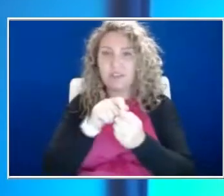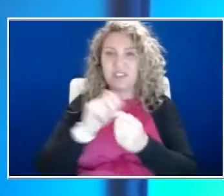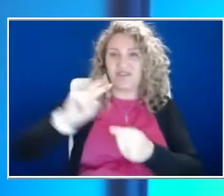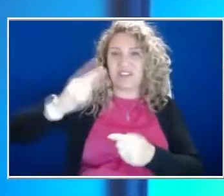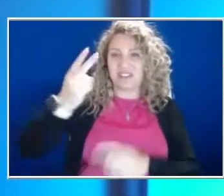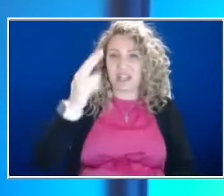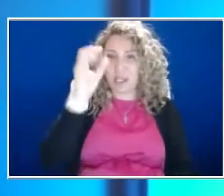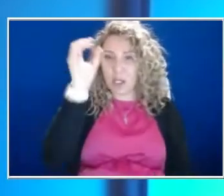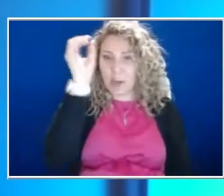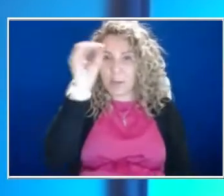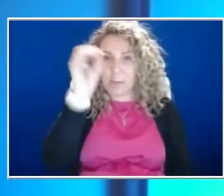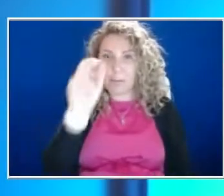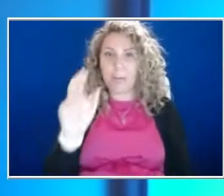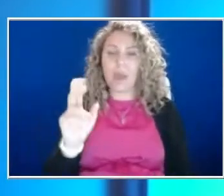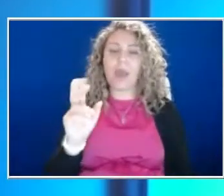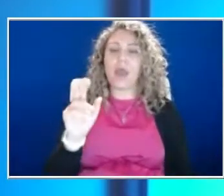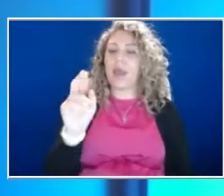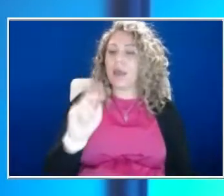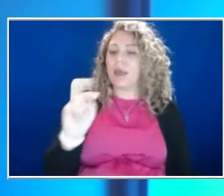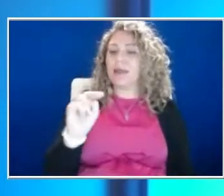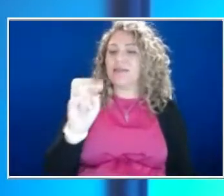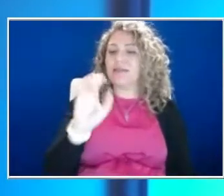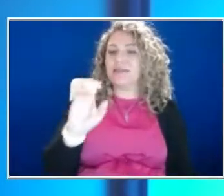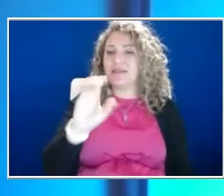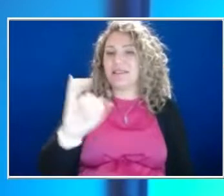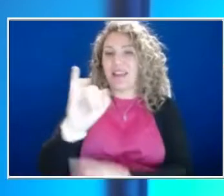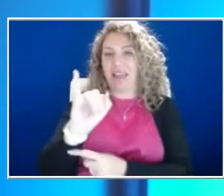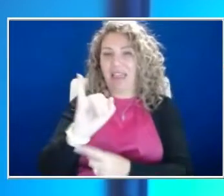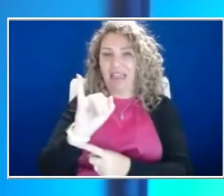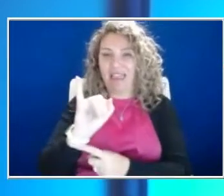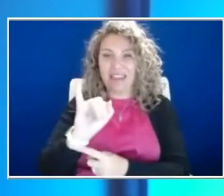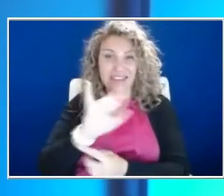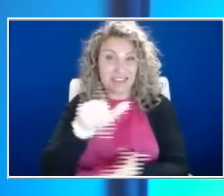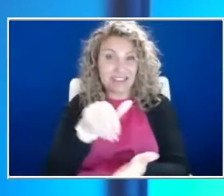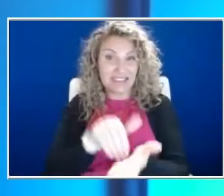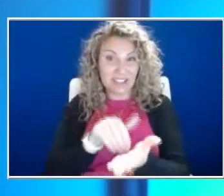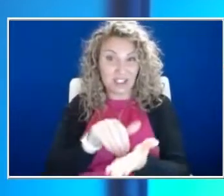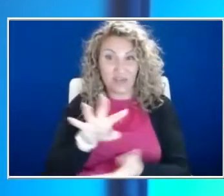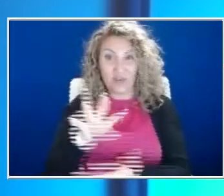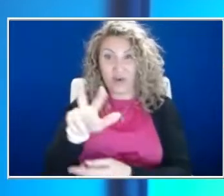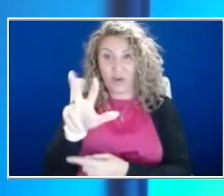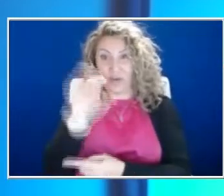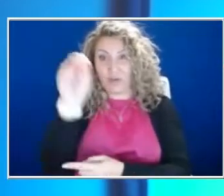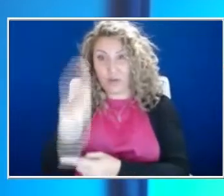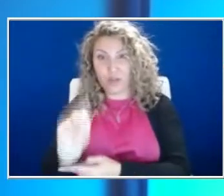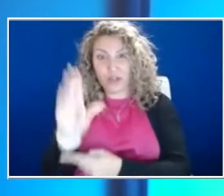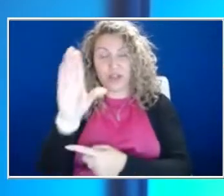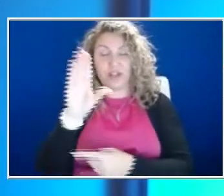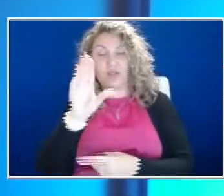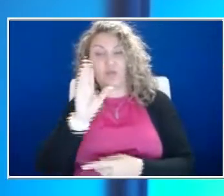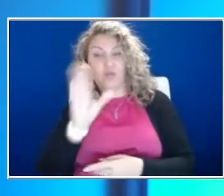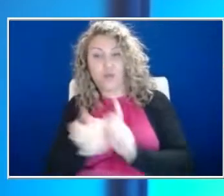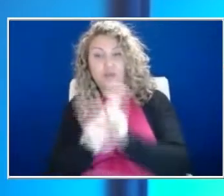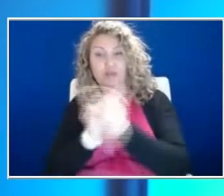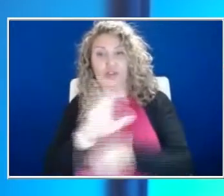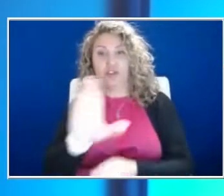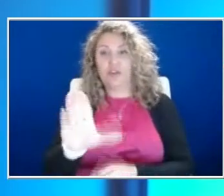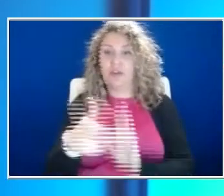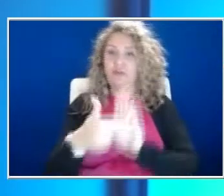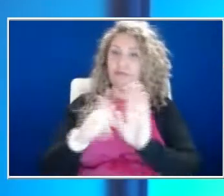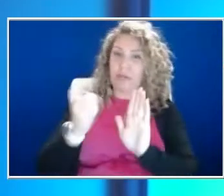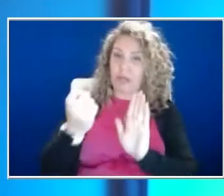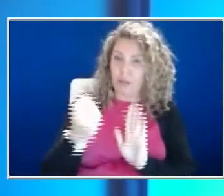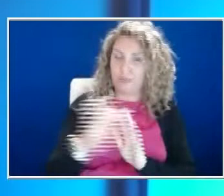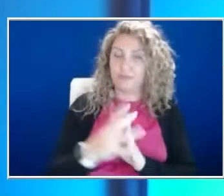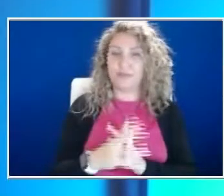an NCI designated cancer center for breast cancer, 43% of patients will have a change in their diagnosis or treatment. And we